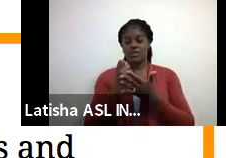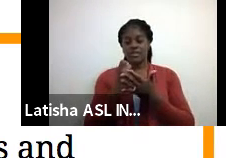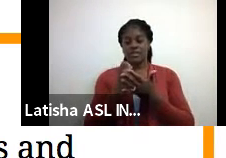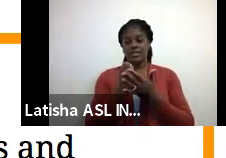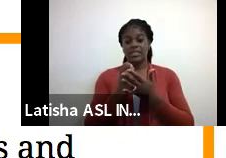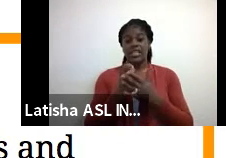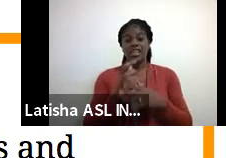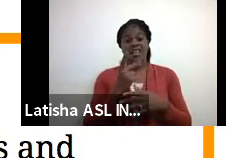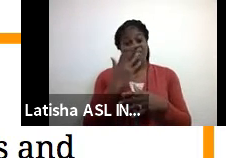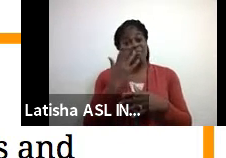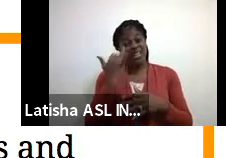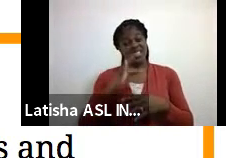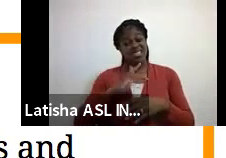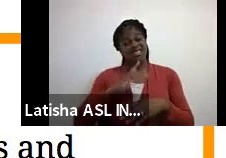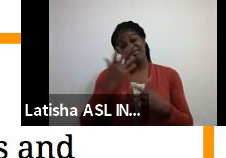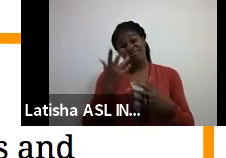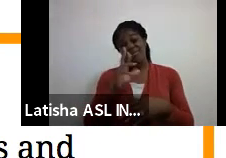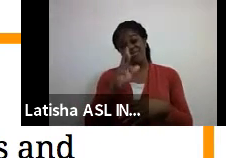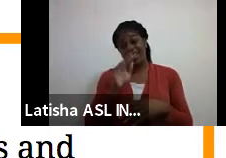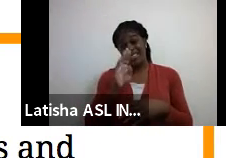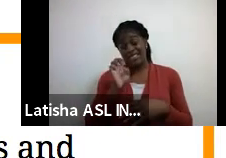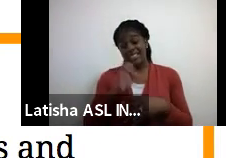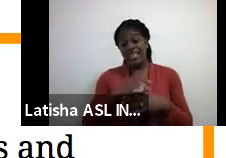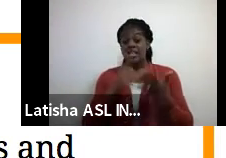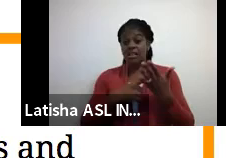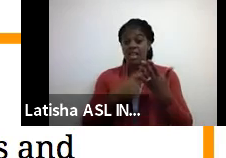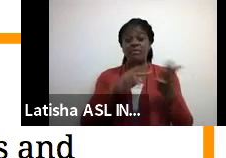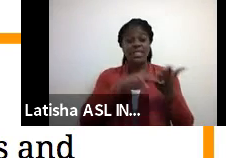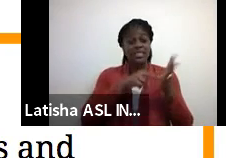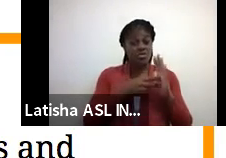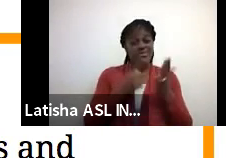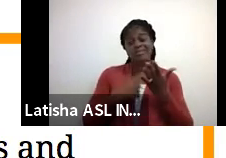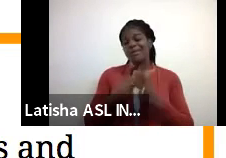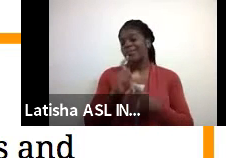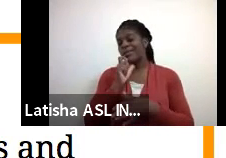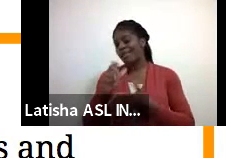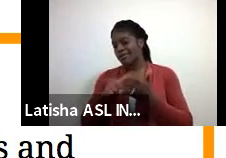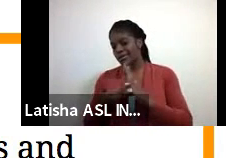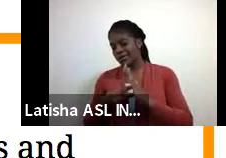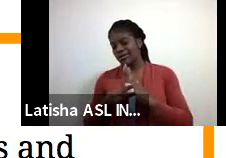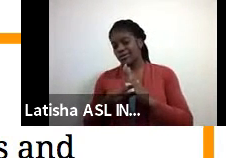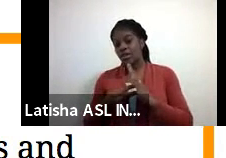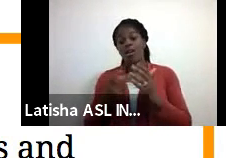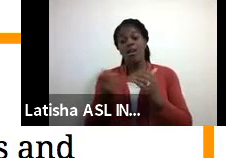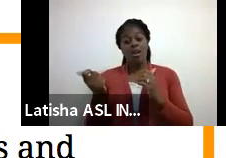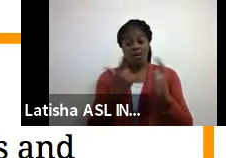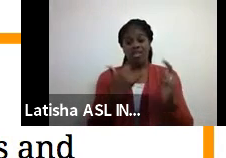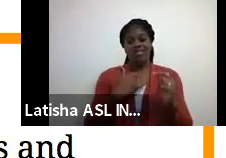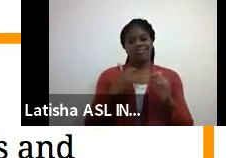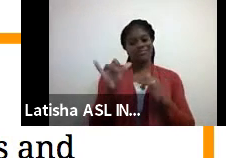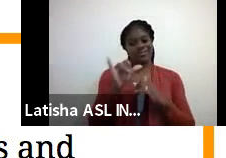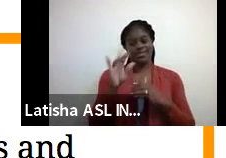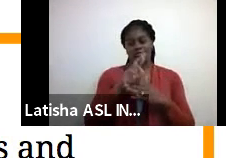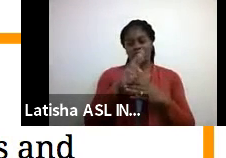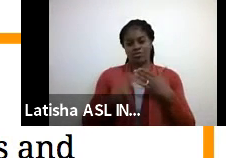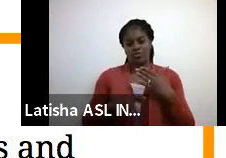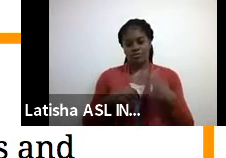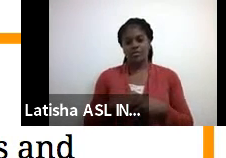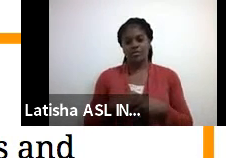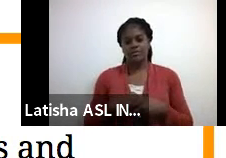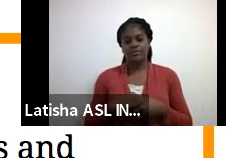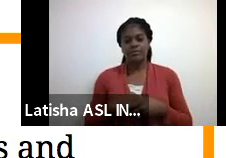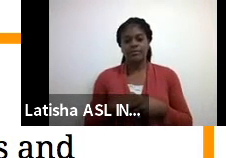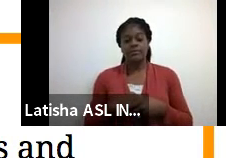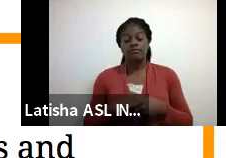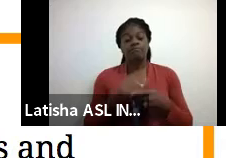on race. Sometimes these are intentional and sometimes they're not, but they all have the same results.